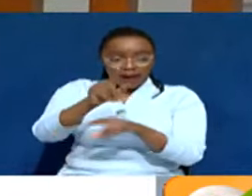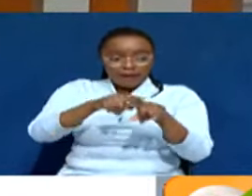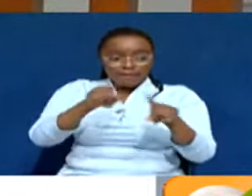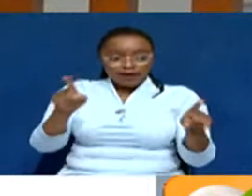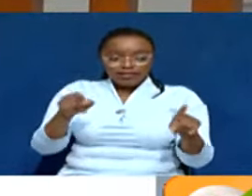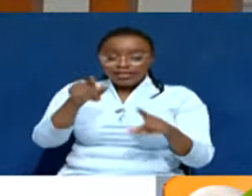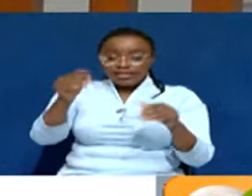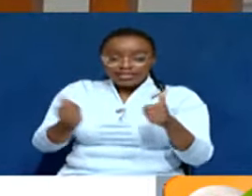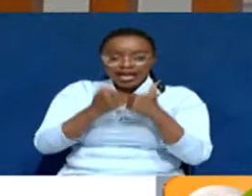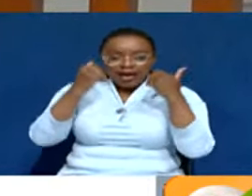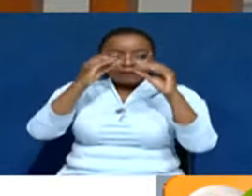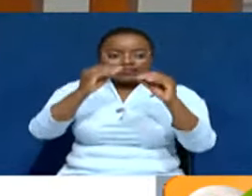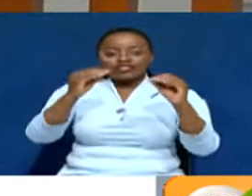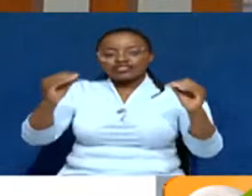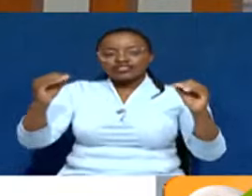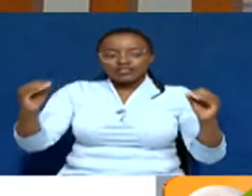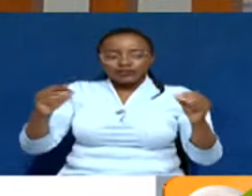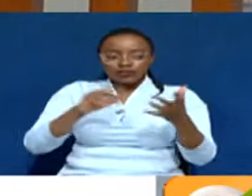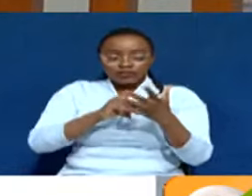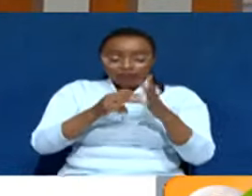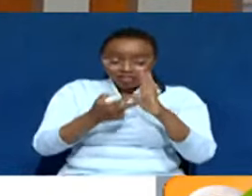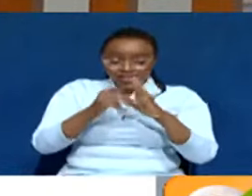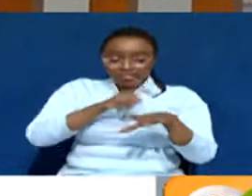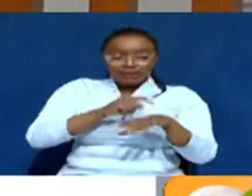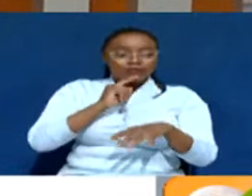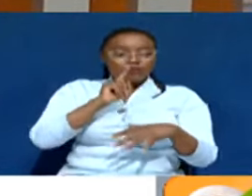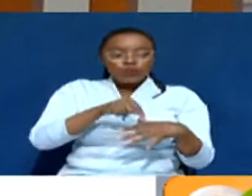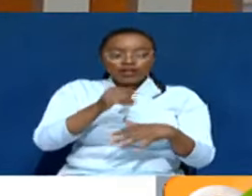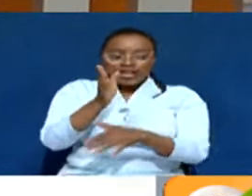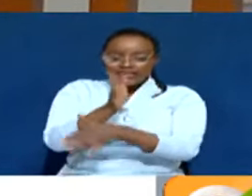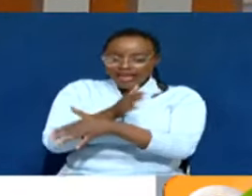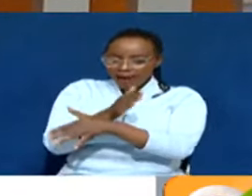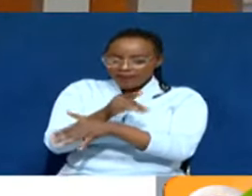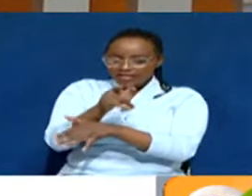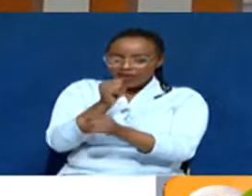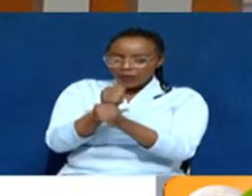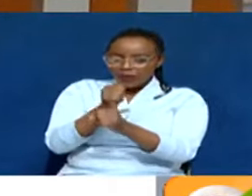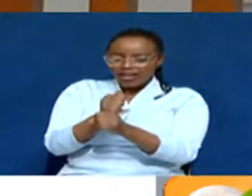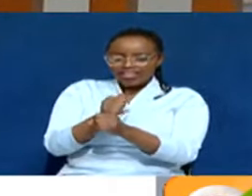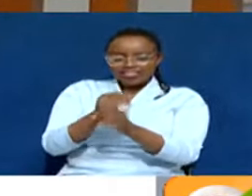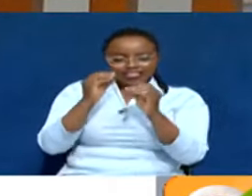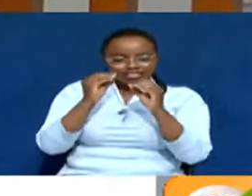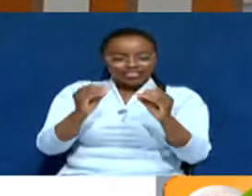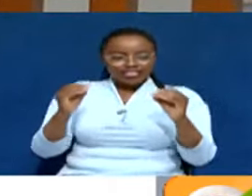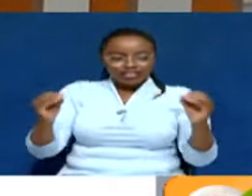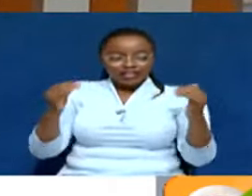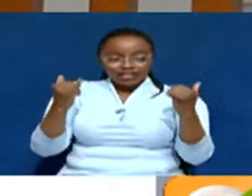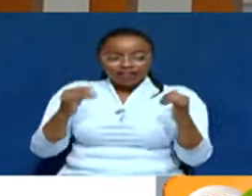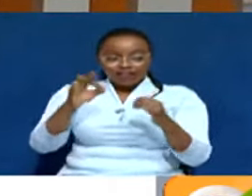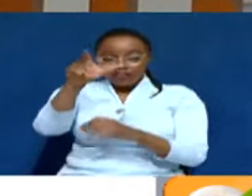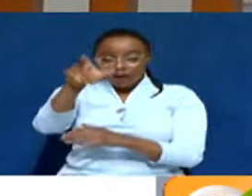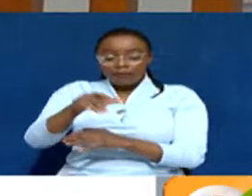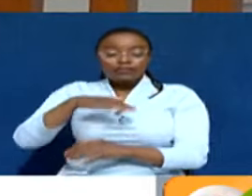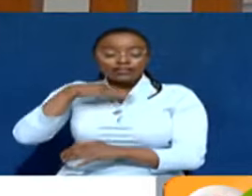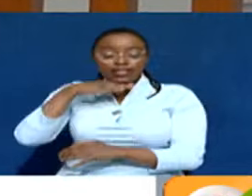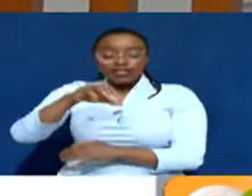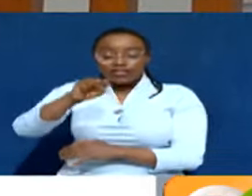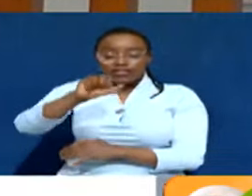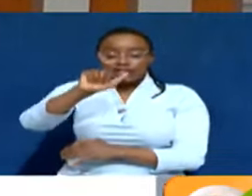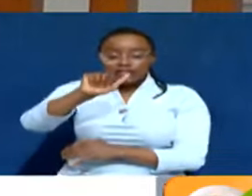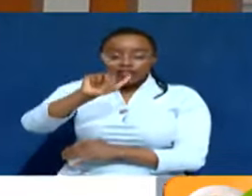But that never happened. So when she says that that embassy, they do nothing. If right now somebody dies in Saudi